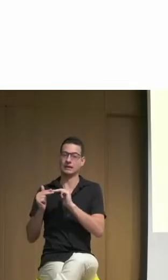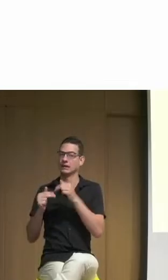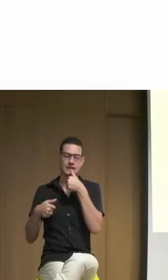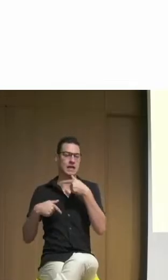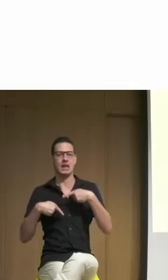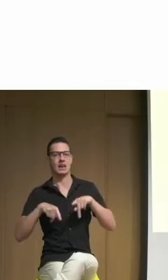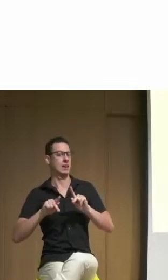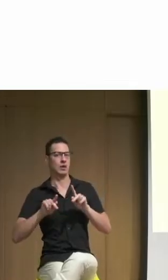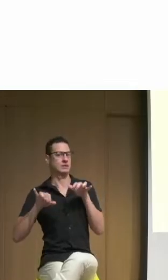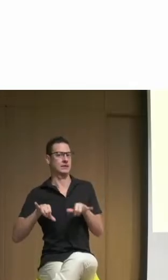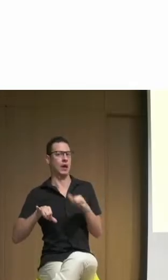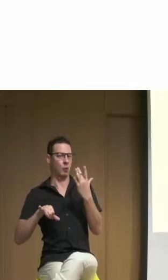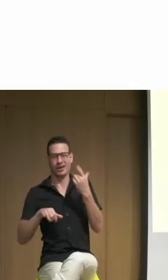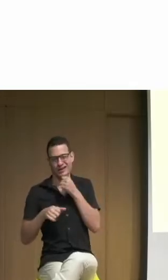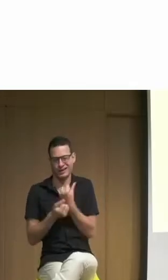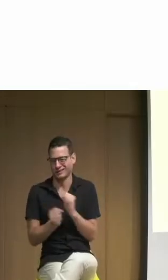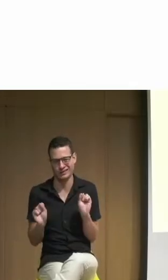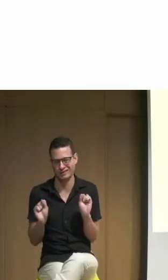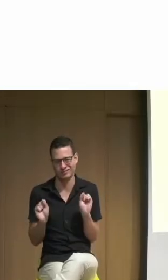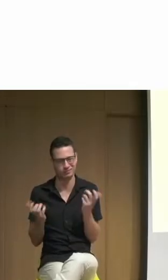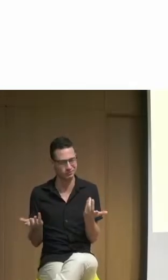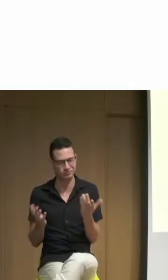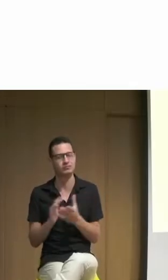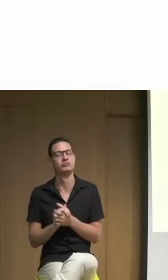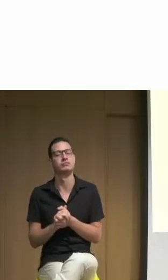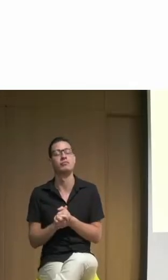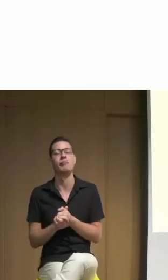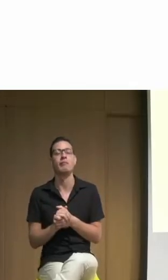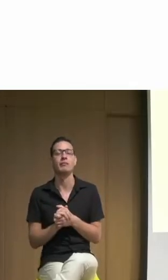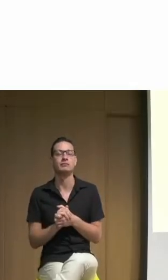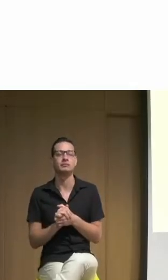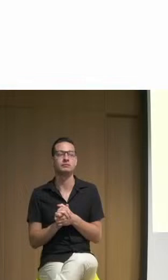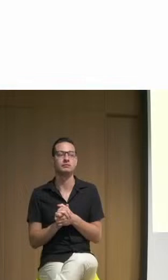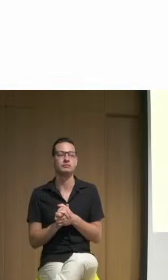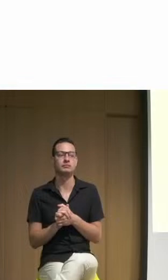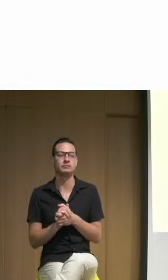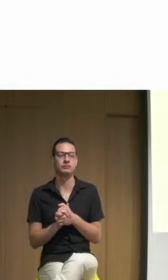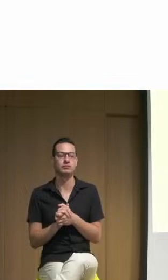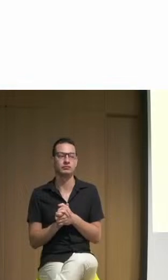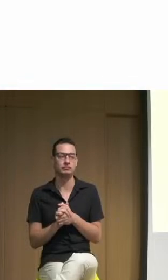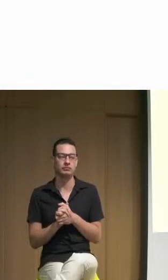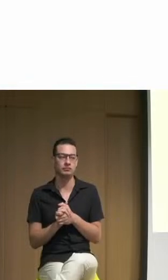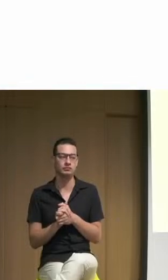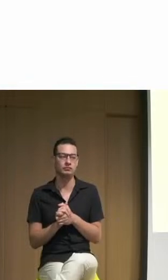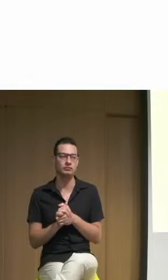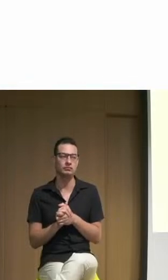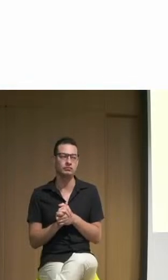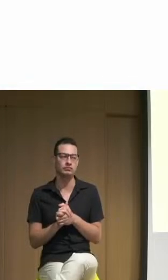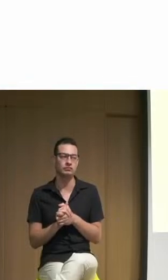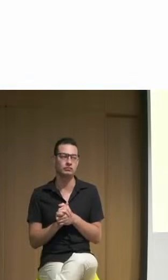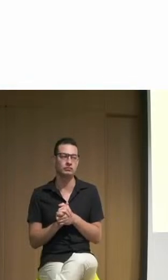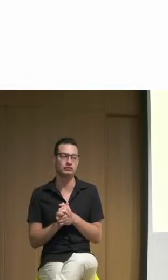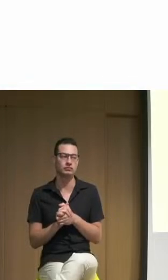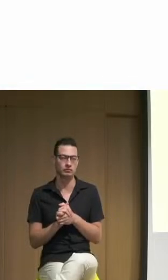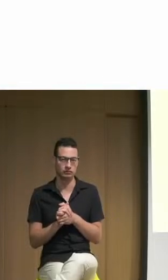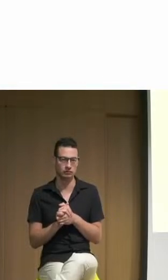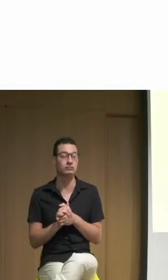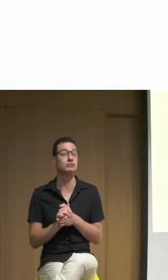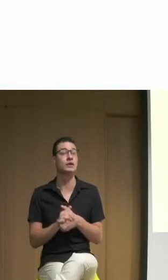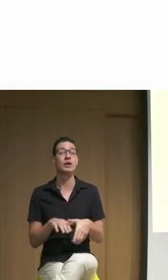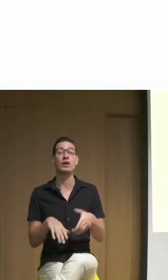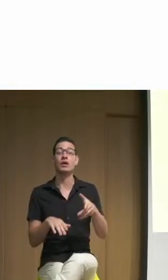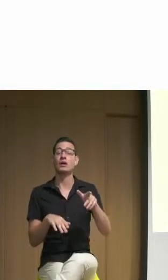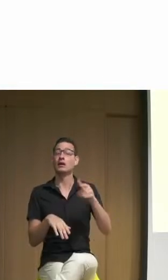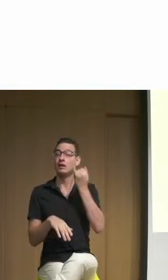allow for us to continue with that meeting. Our executive session, we went to executive session, for those of you that weren't around,